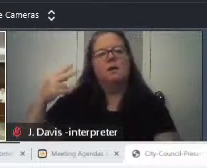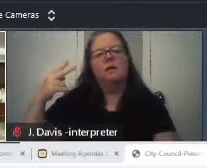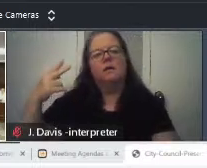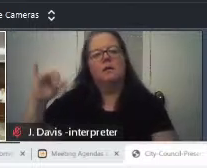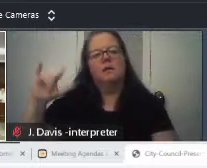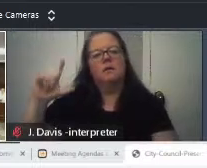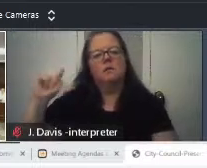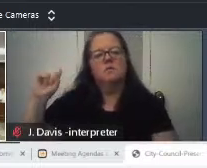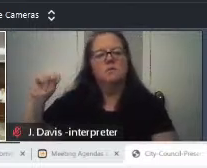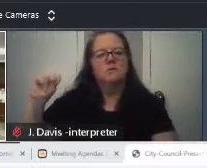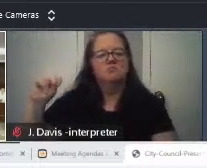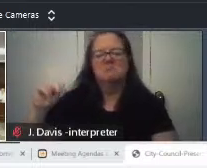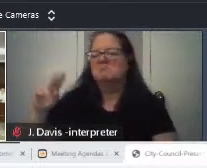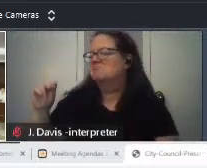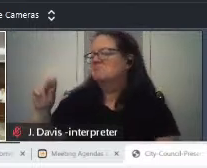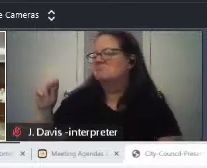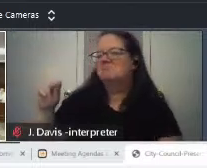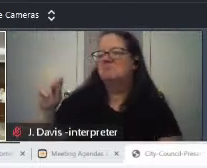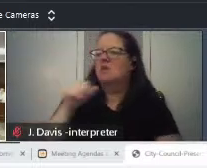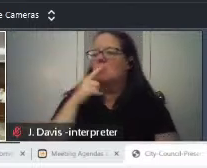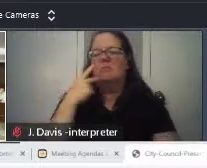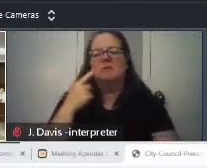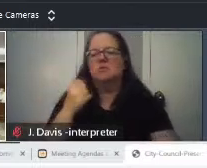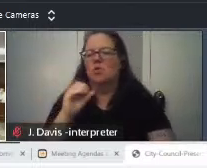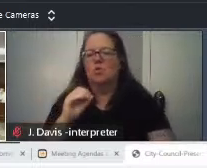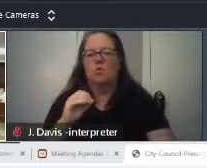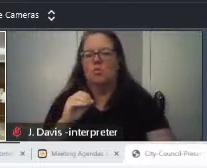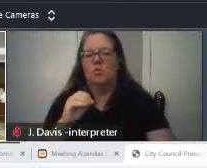No, I don't think so. I don't think so.